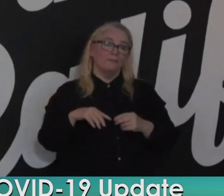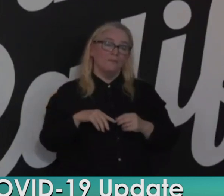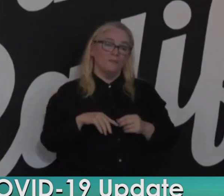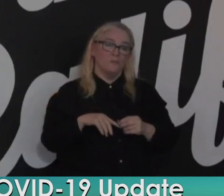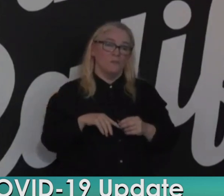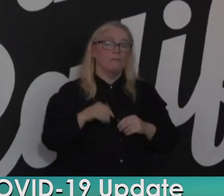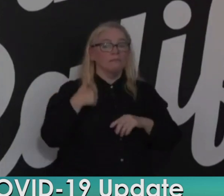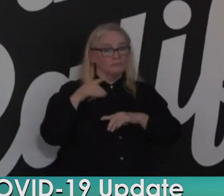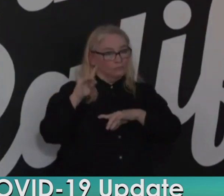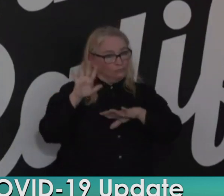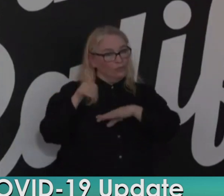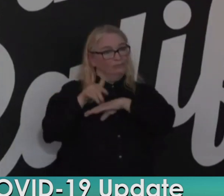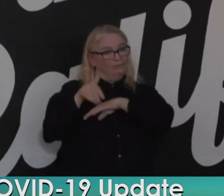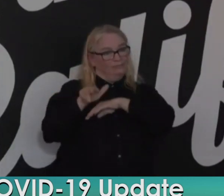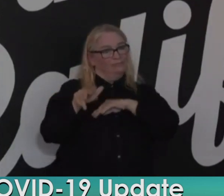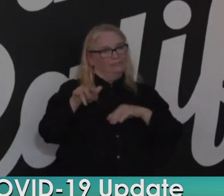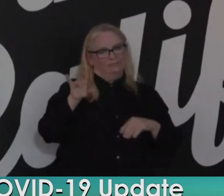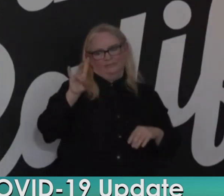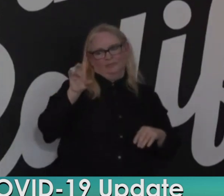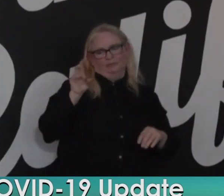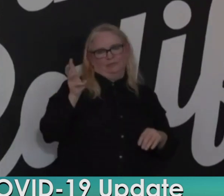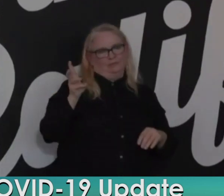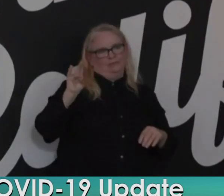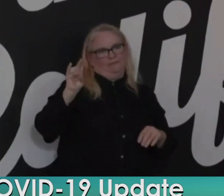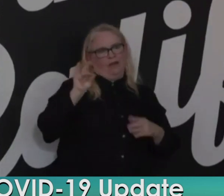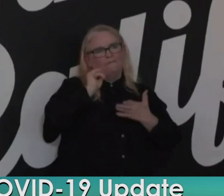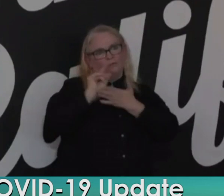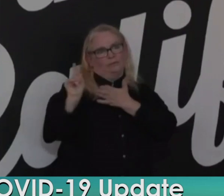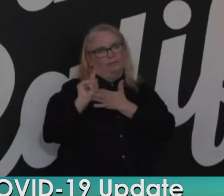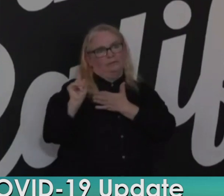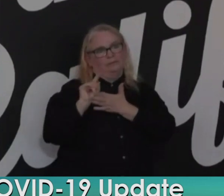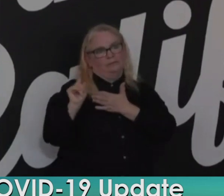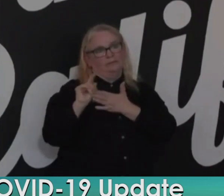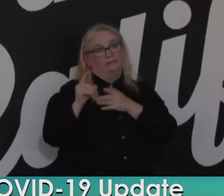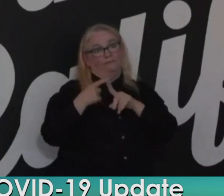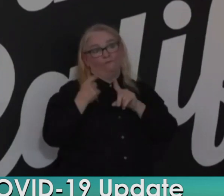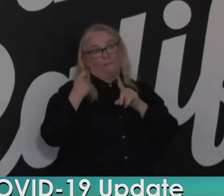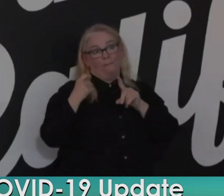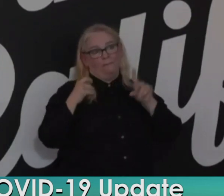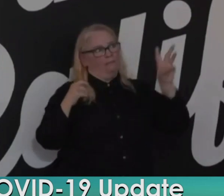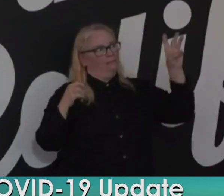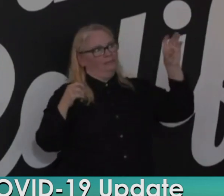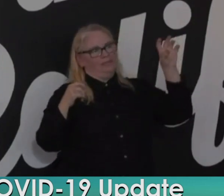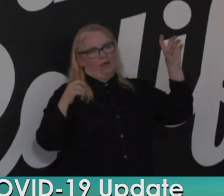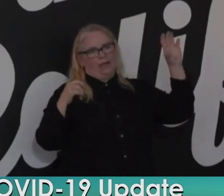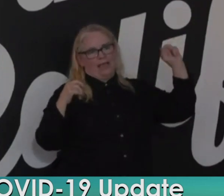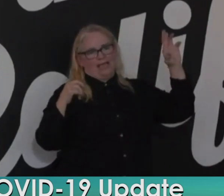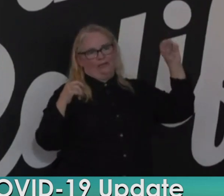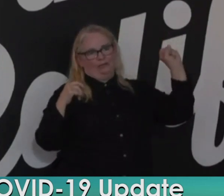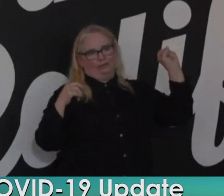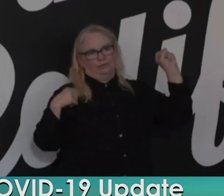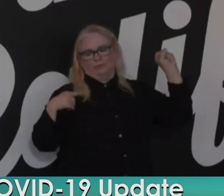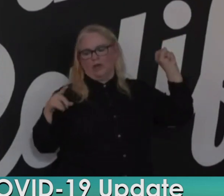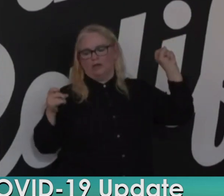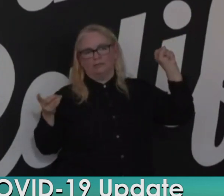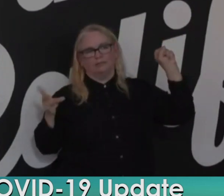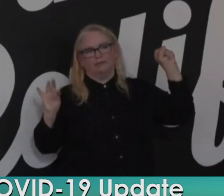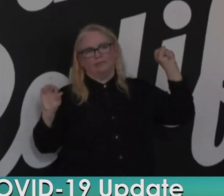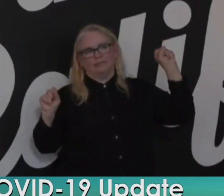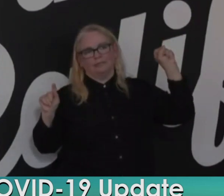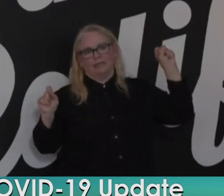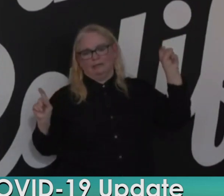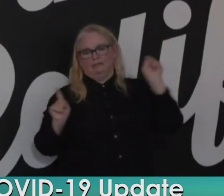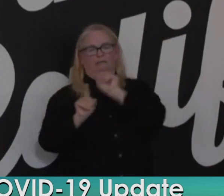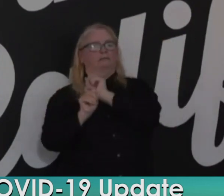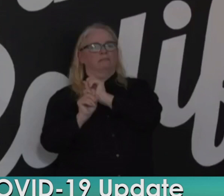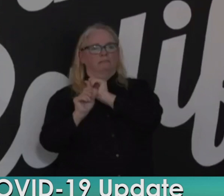the $600 check that comes from the CARES Act, plus the $167, which is the minimum payments, to get those